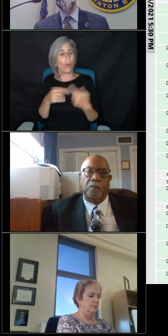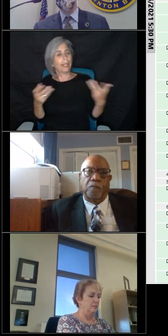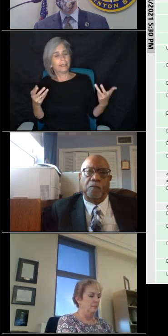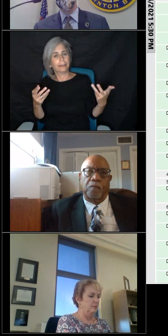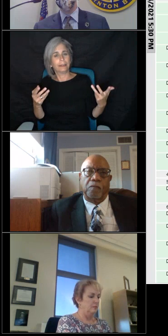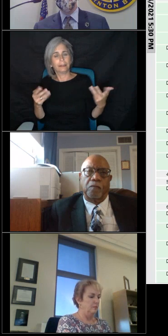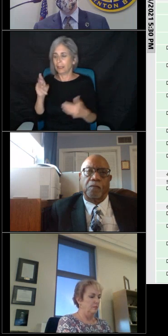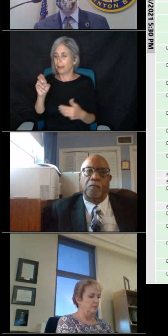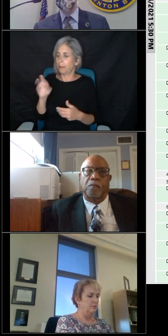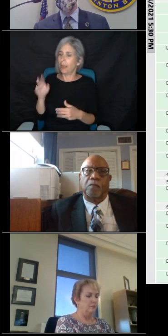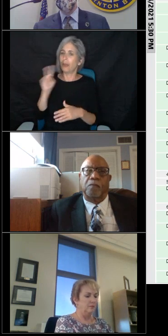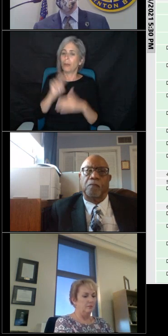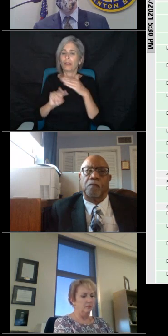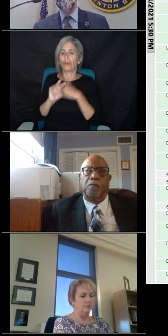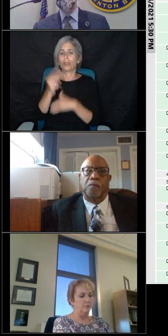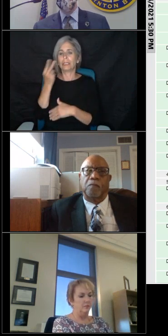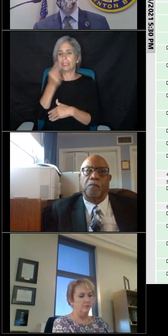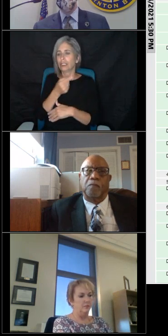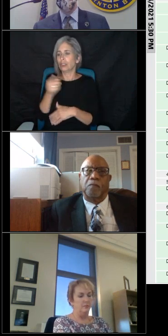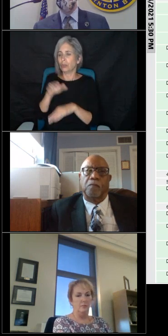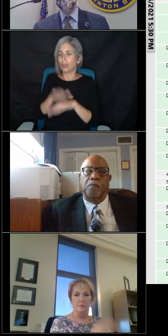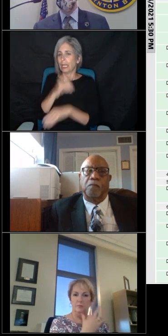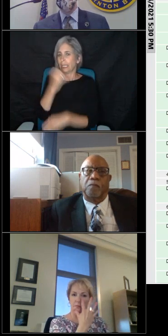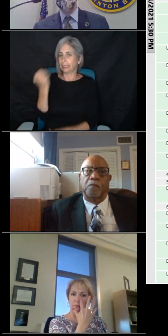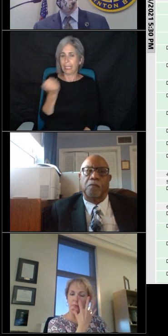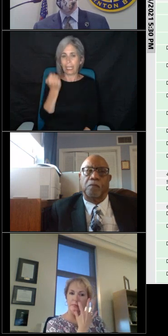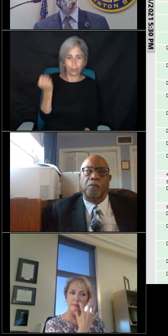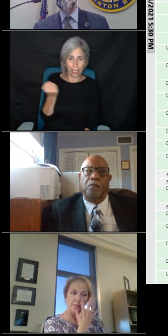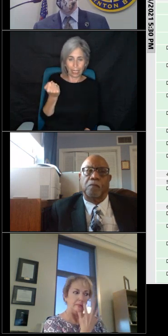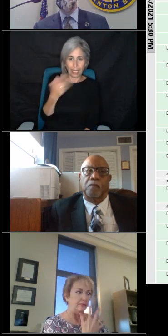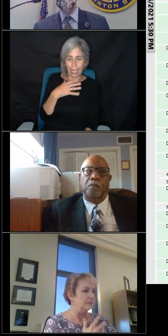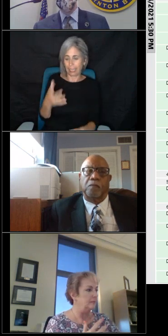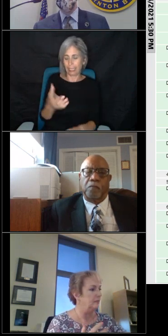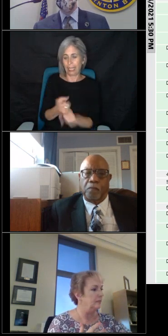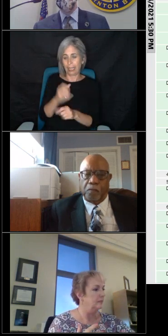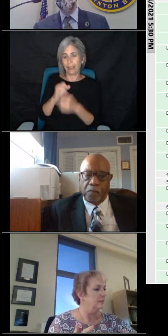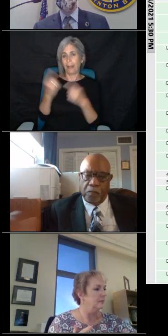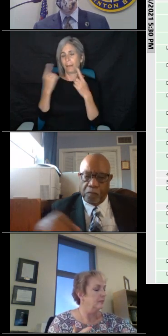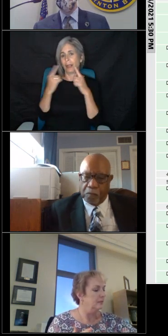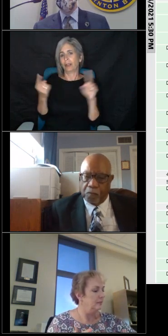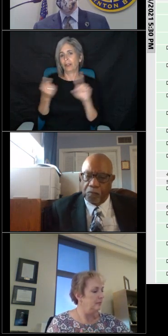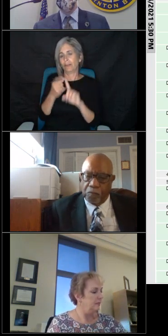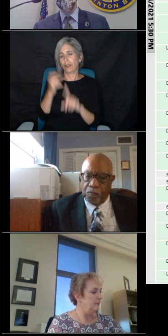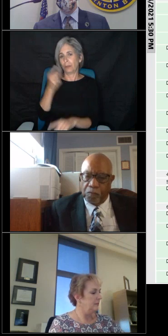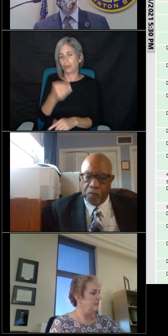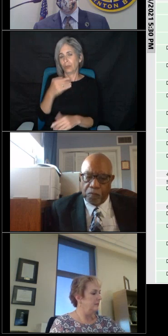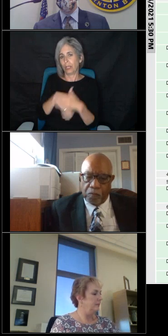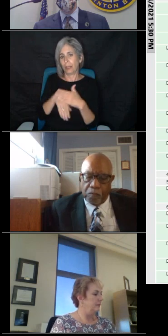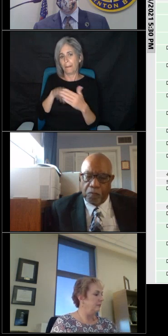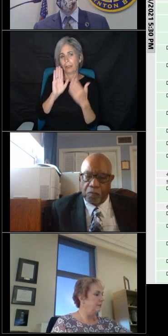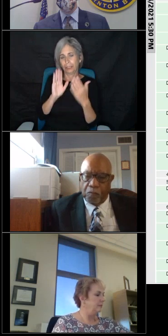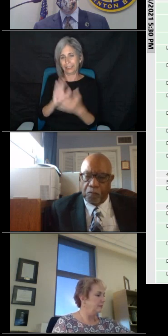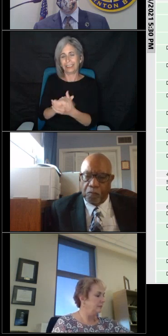Mayor, I'm looking forward to seeing you on Saturday and receiving that proclamation from you in person. I